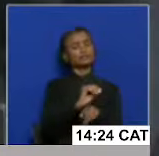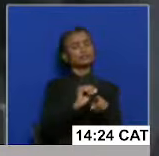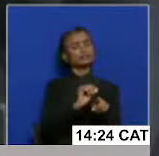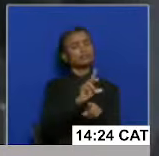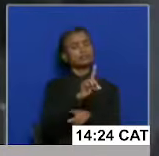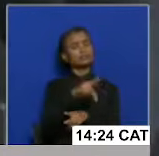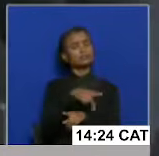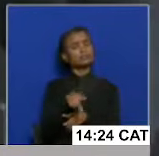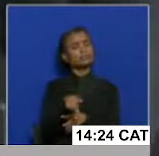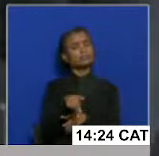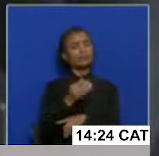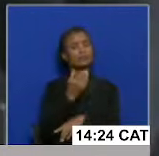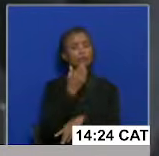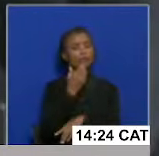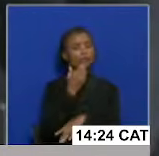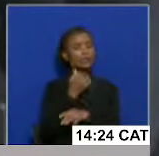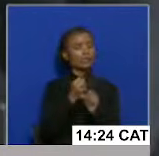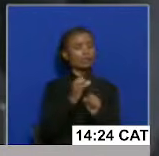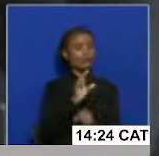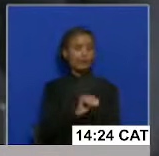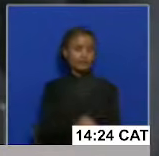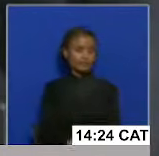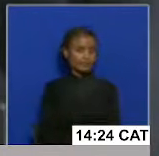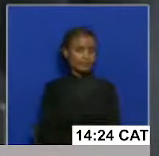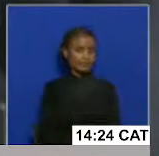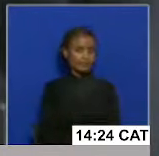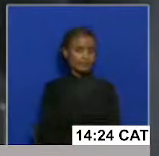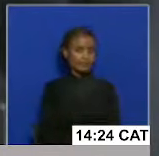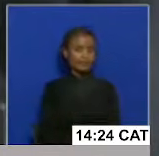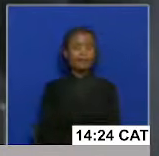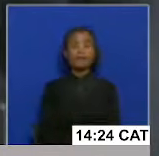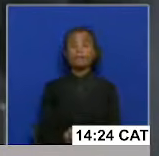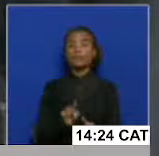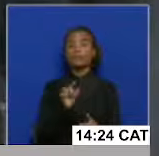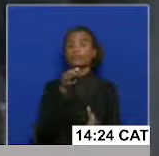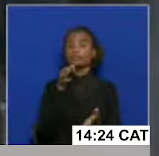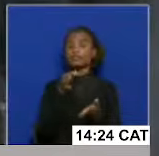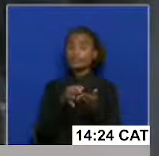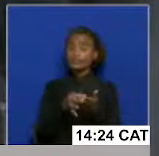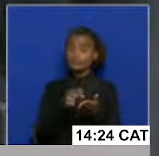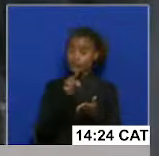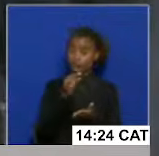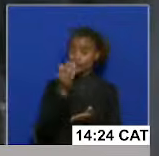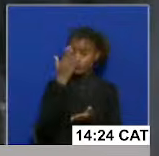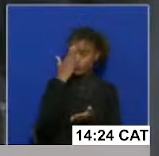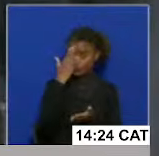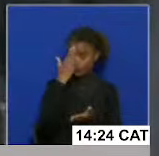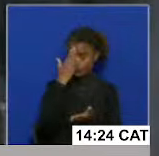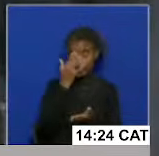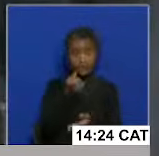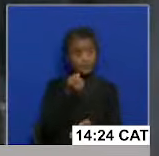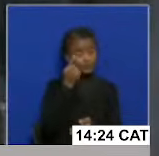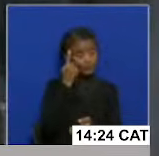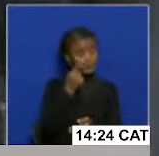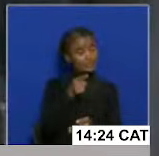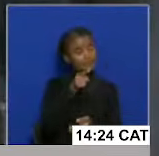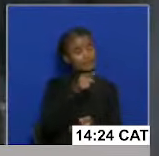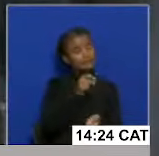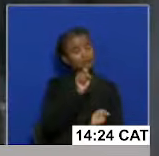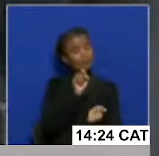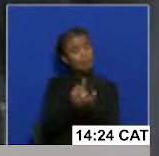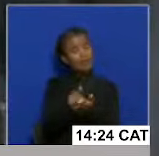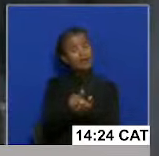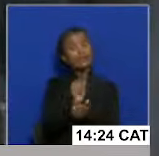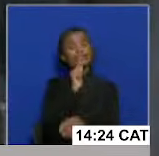So I want to suggest to you that you knew and understood that she's telling you that they have someone in the office of the